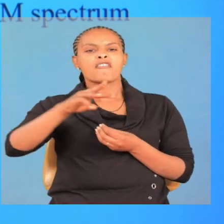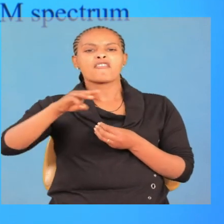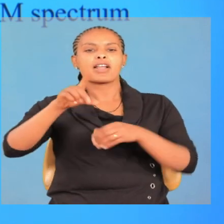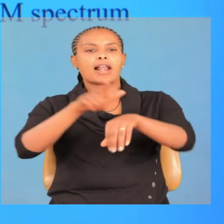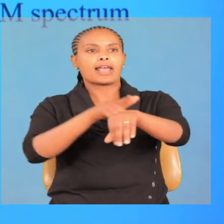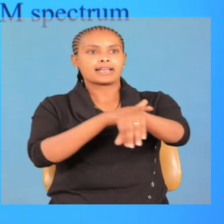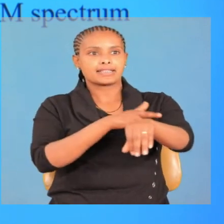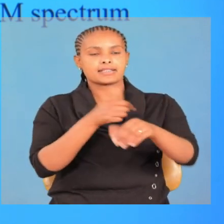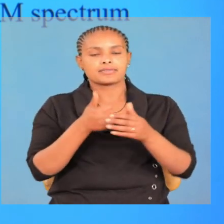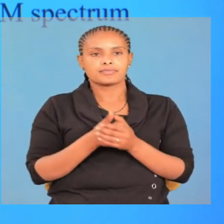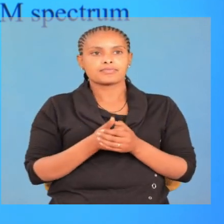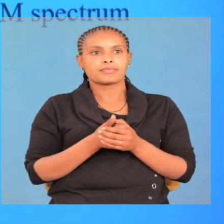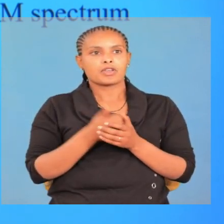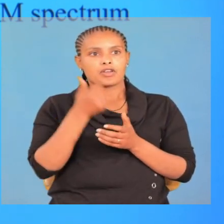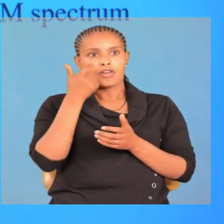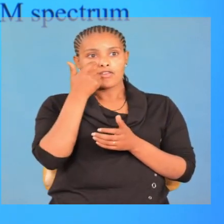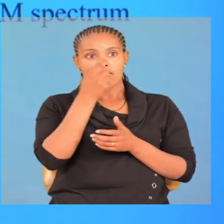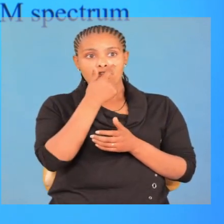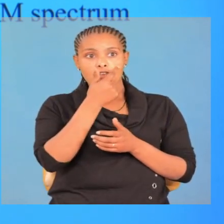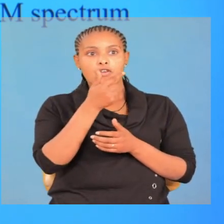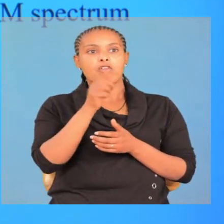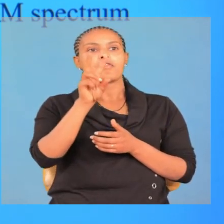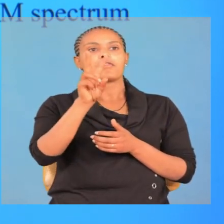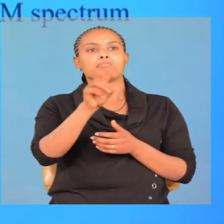wavelengths. Vibgyor.